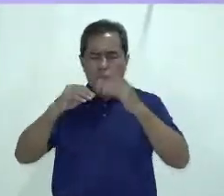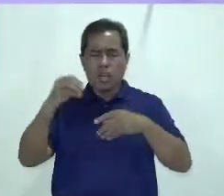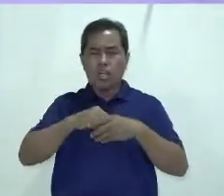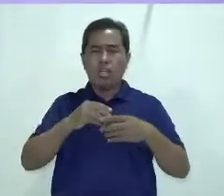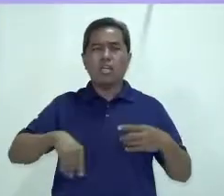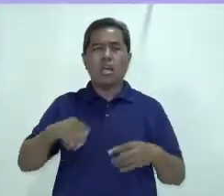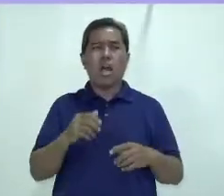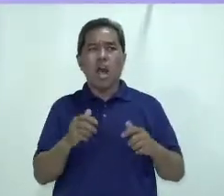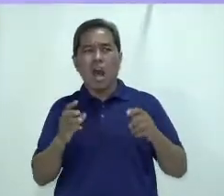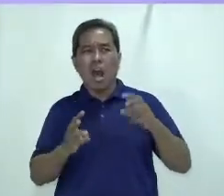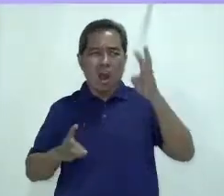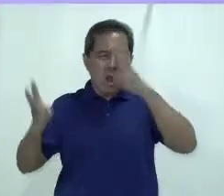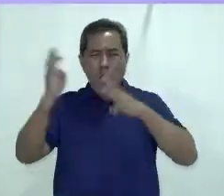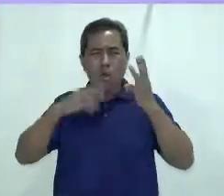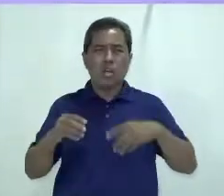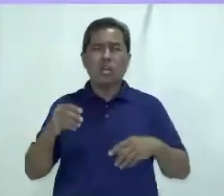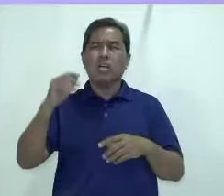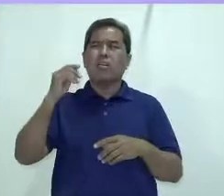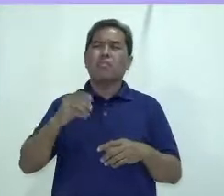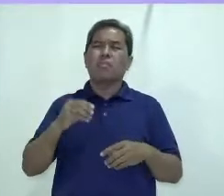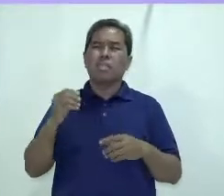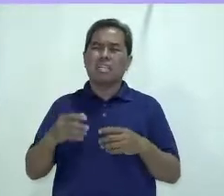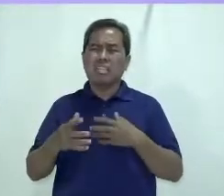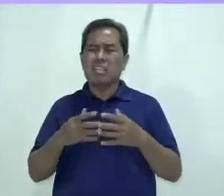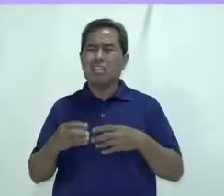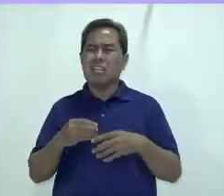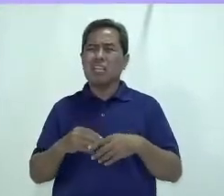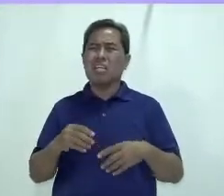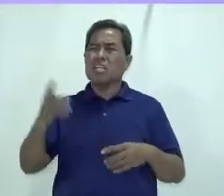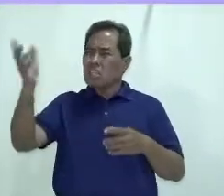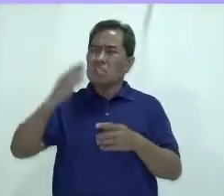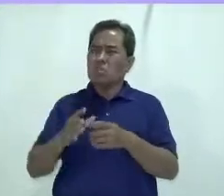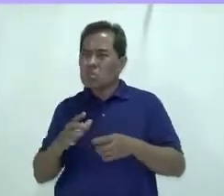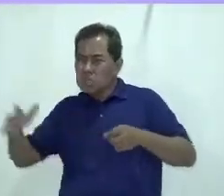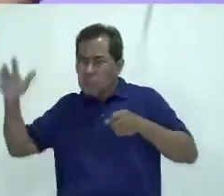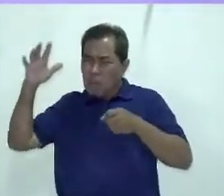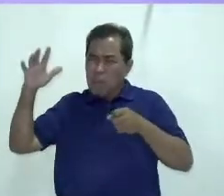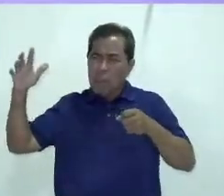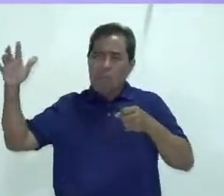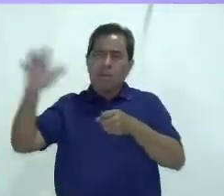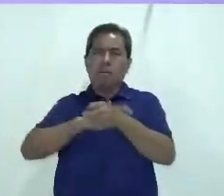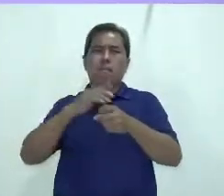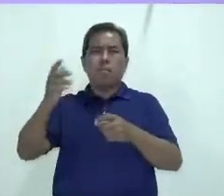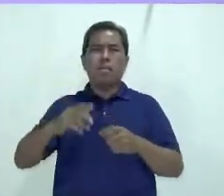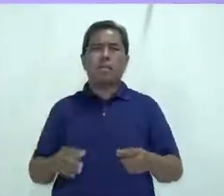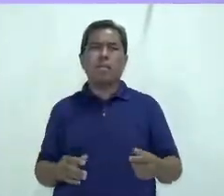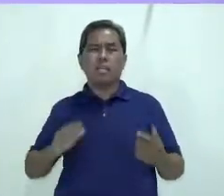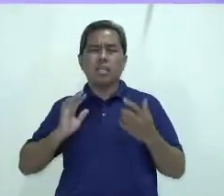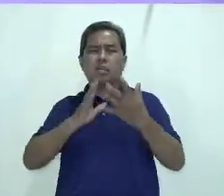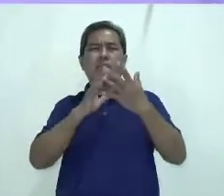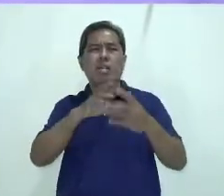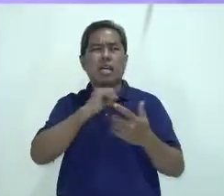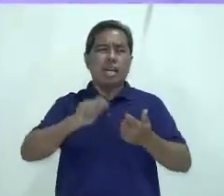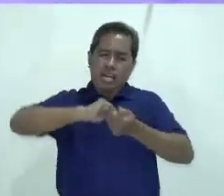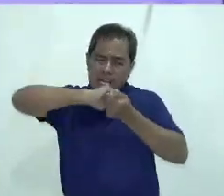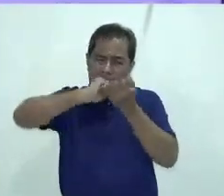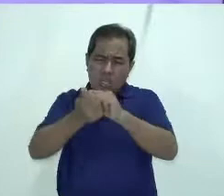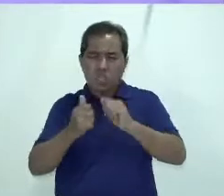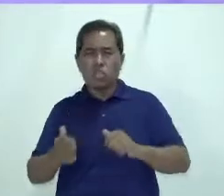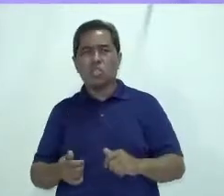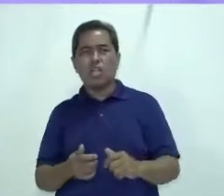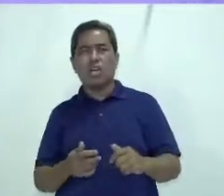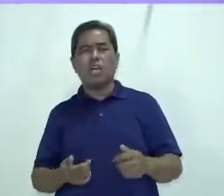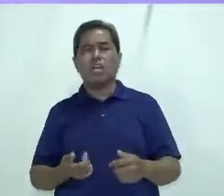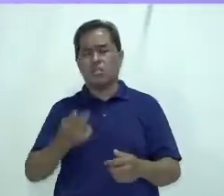and down in the valley, His presence will invade an impossible situation, shift it around, and turn it for good, for